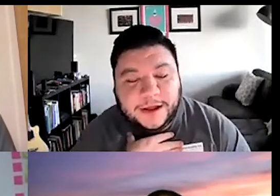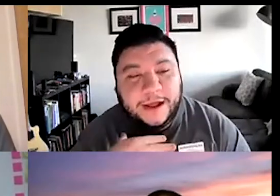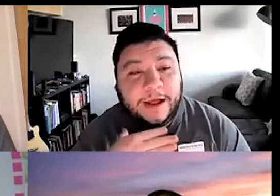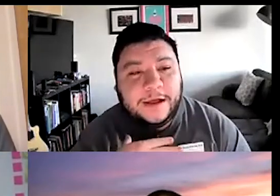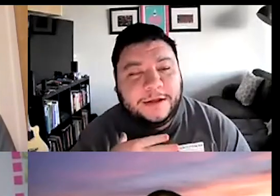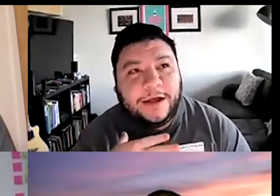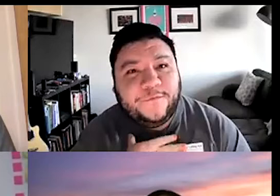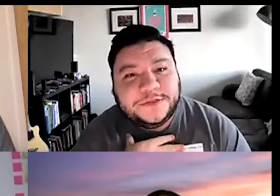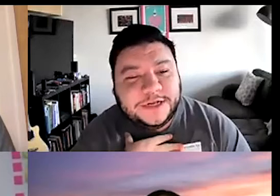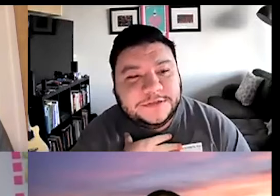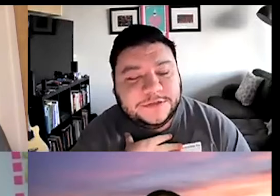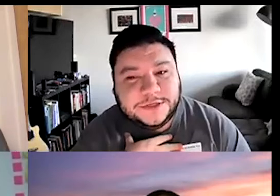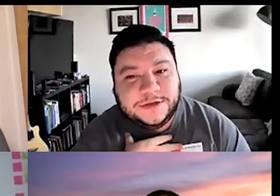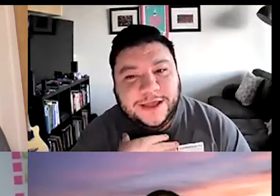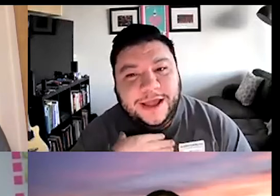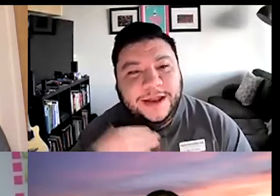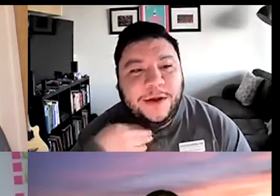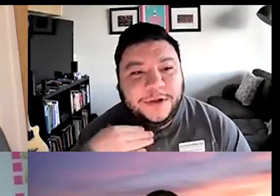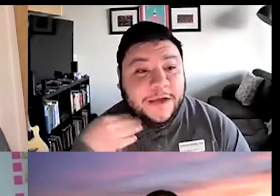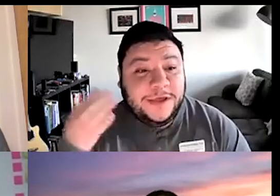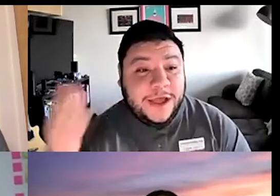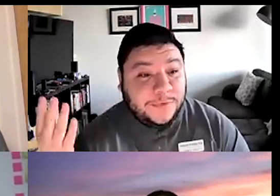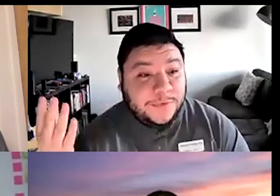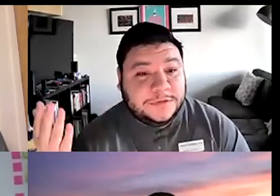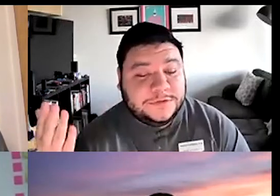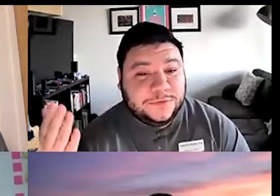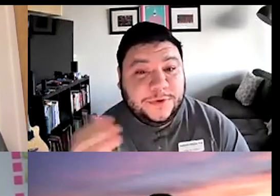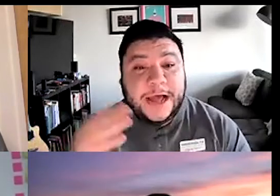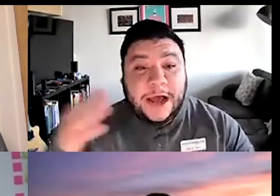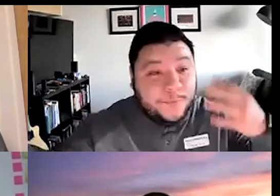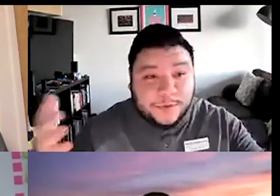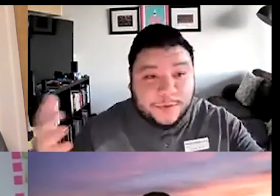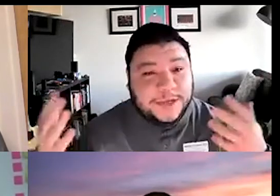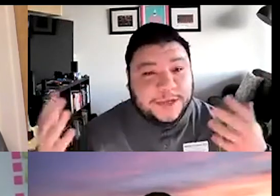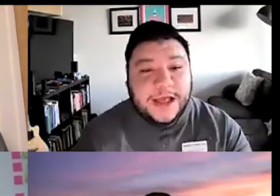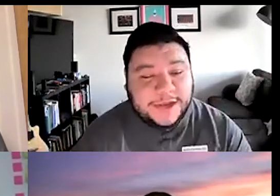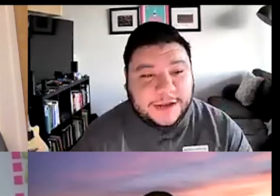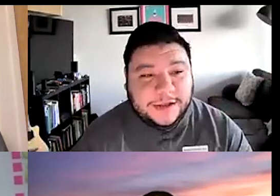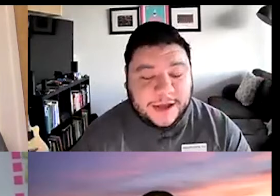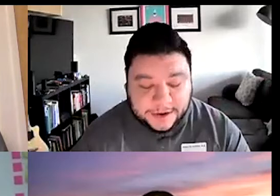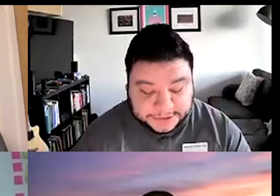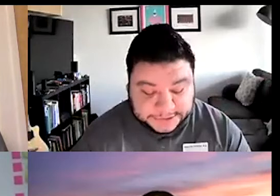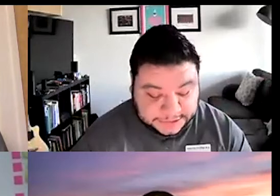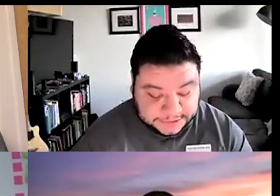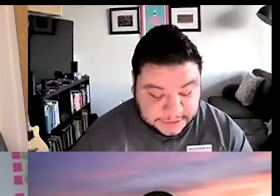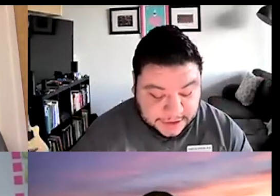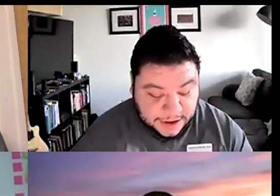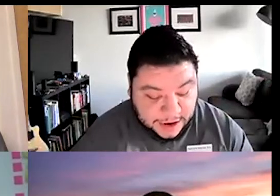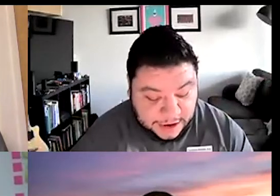a first gen student and not really having anyone to help you in navigating higher